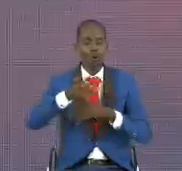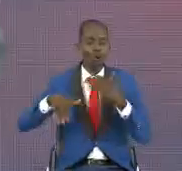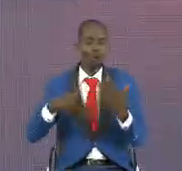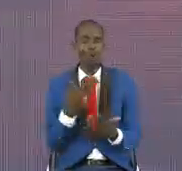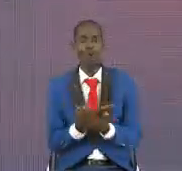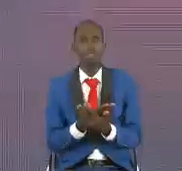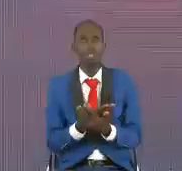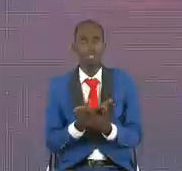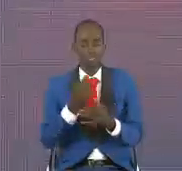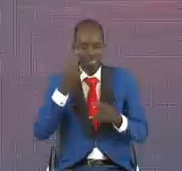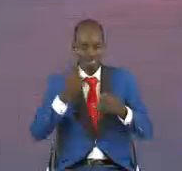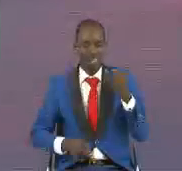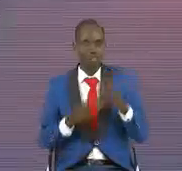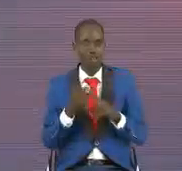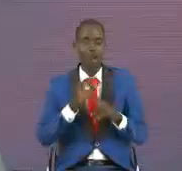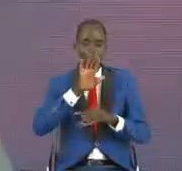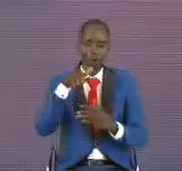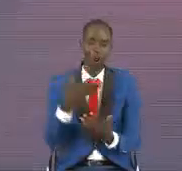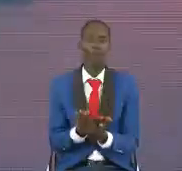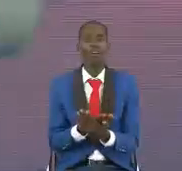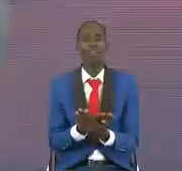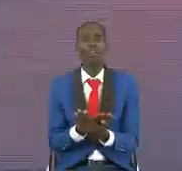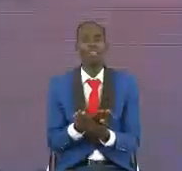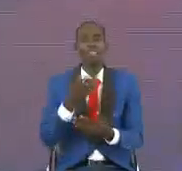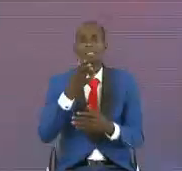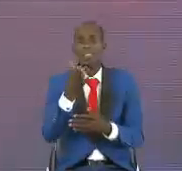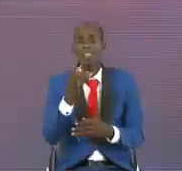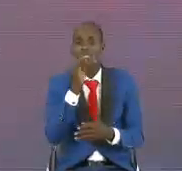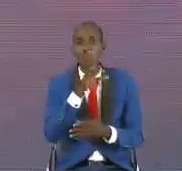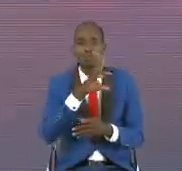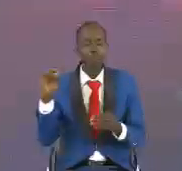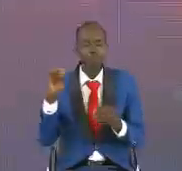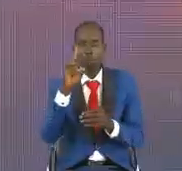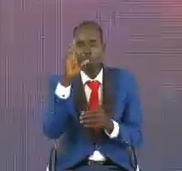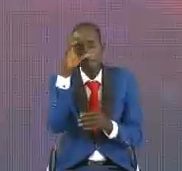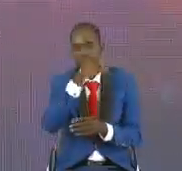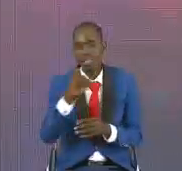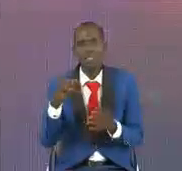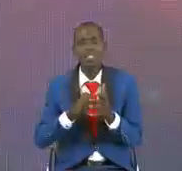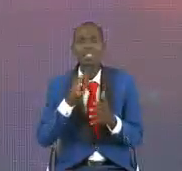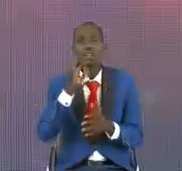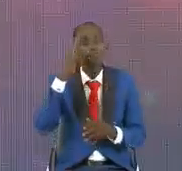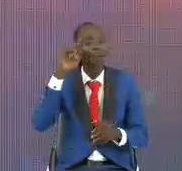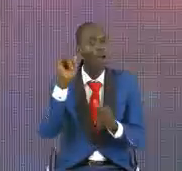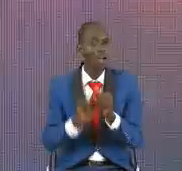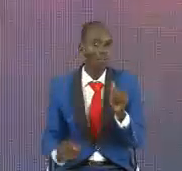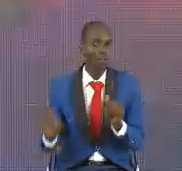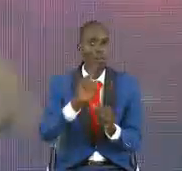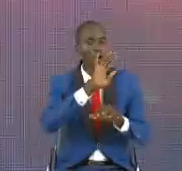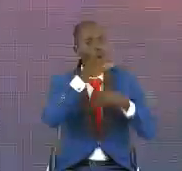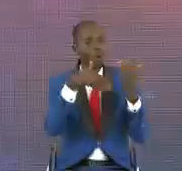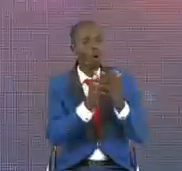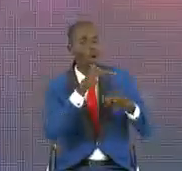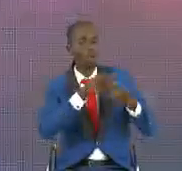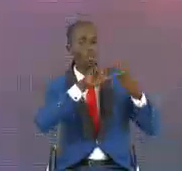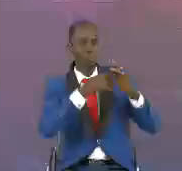last word, all. There is no exemption. It's for everyone. All at the beginning, all